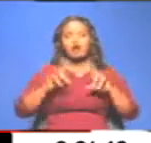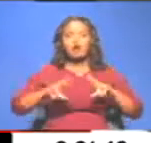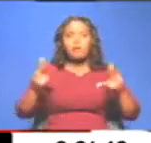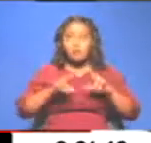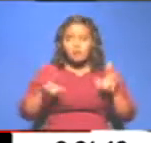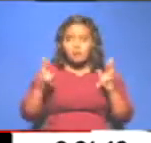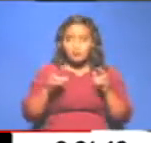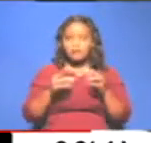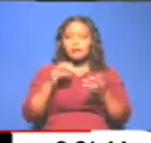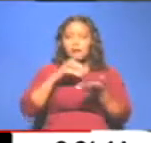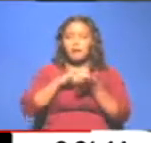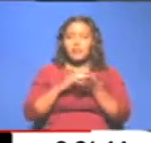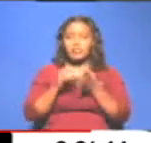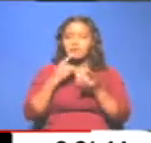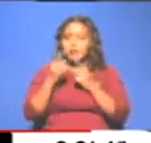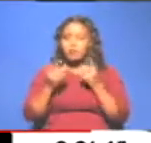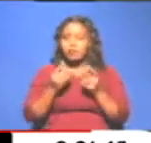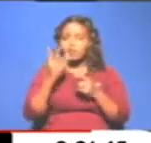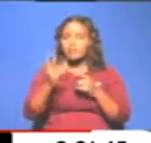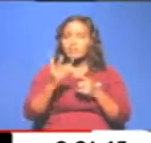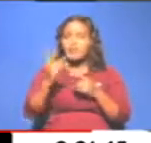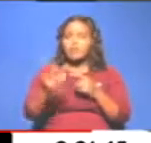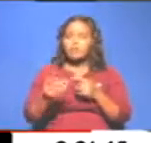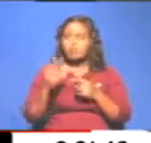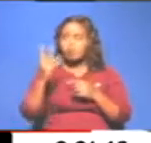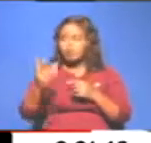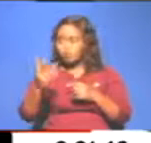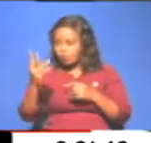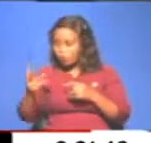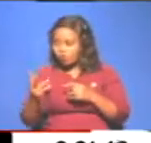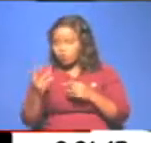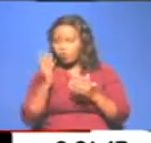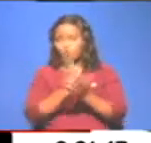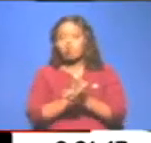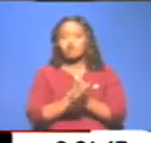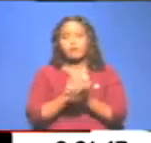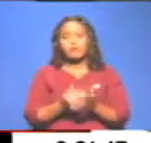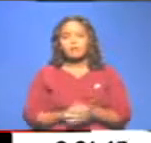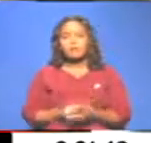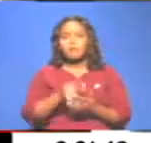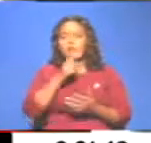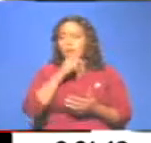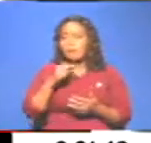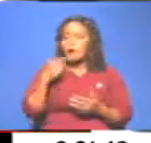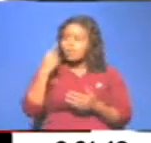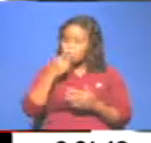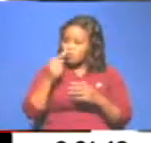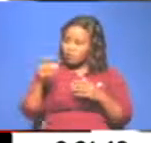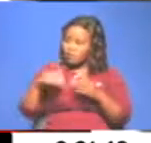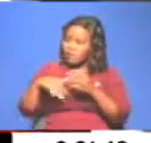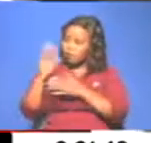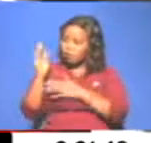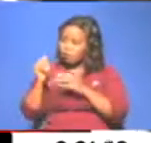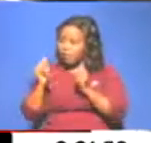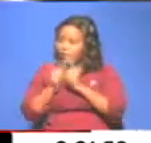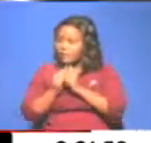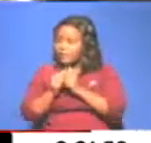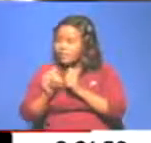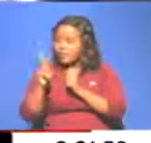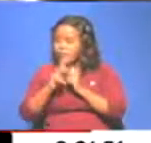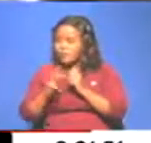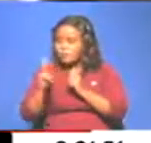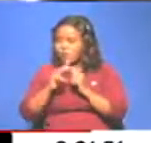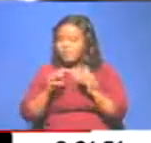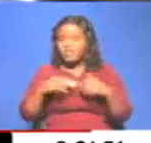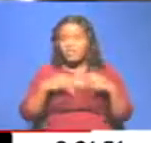mentioned on April 4th to confirm compliance. Mwendwa, who is out on a cash bail of 10 million shillings, has denied